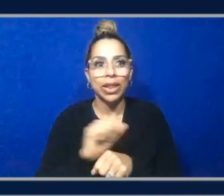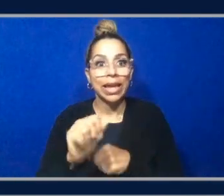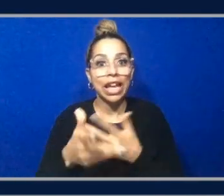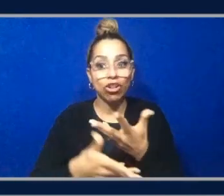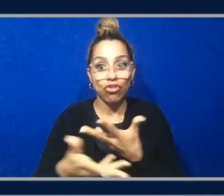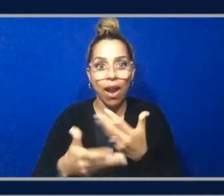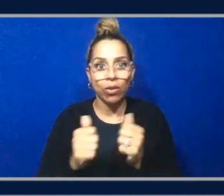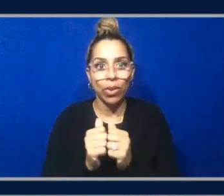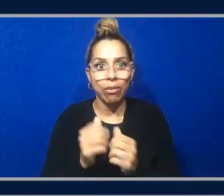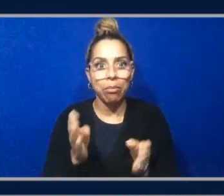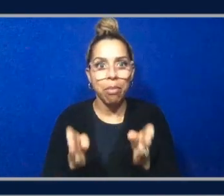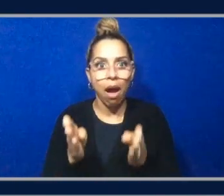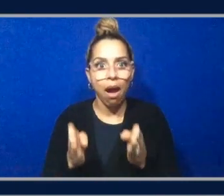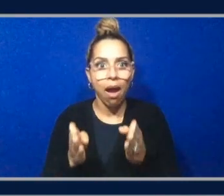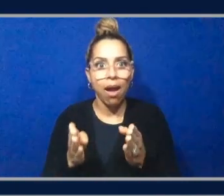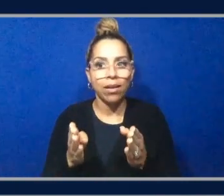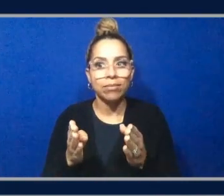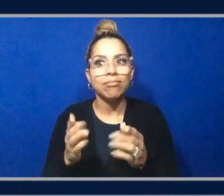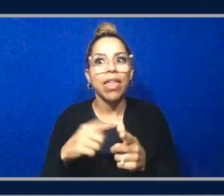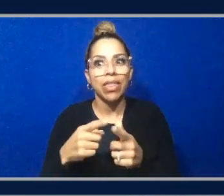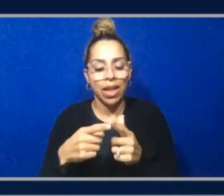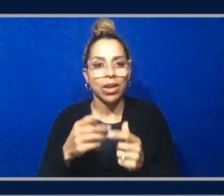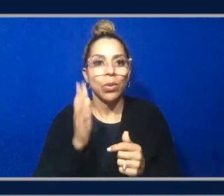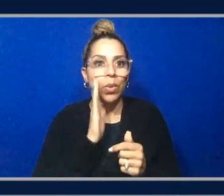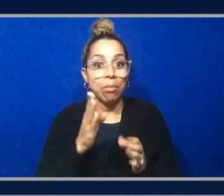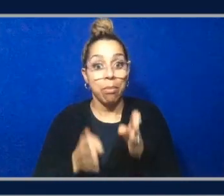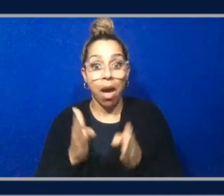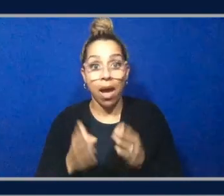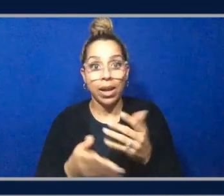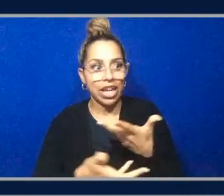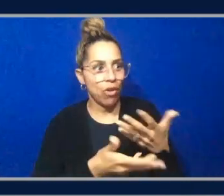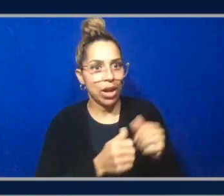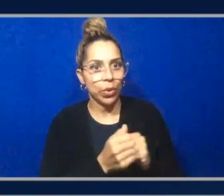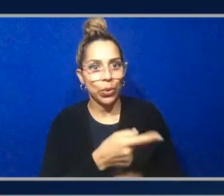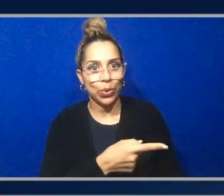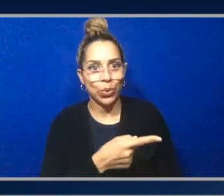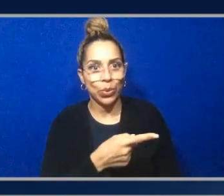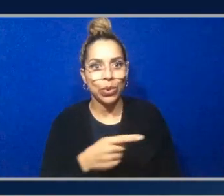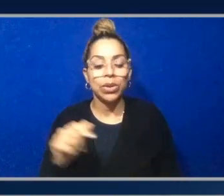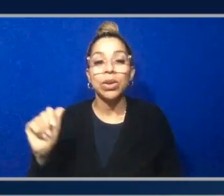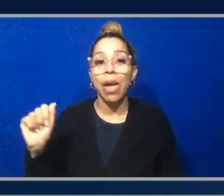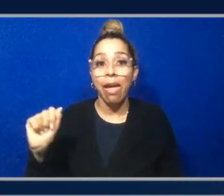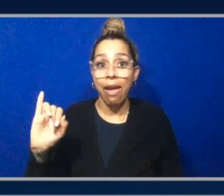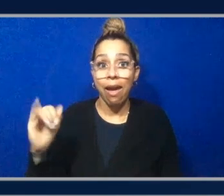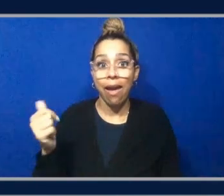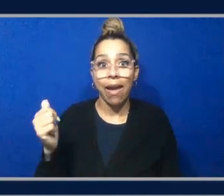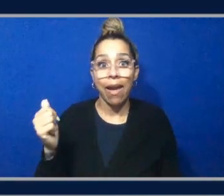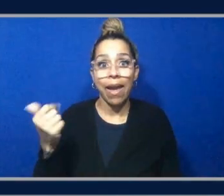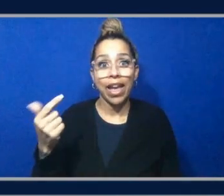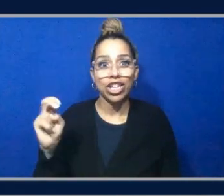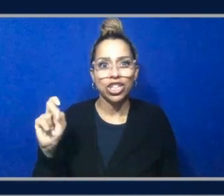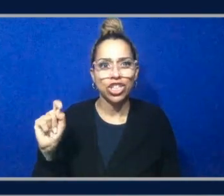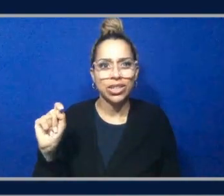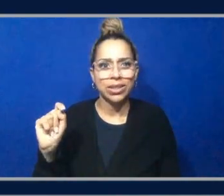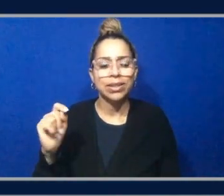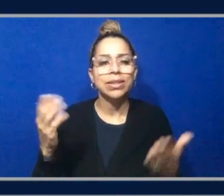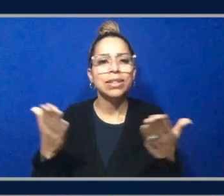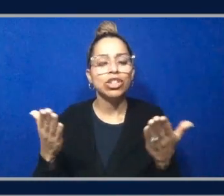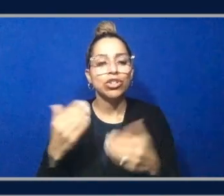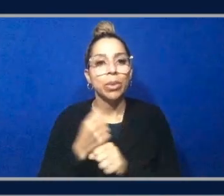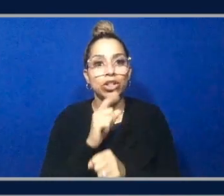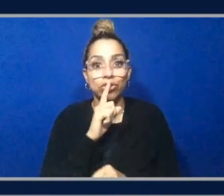to interact with you. Okay. And so the agent is here to actually make it possible for